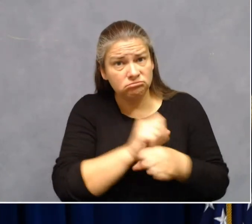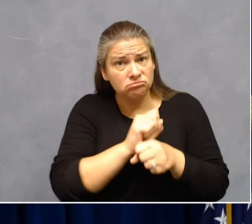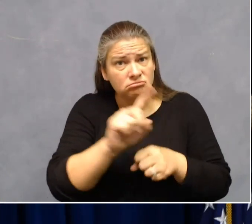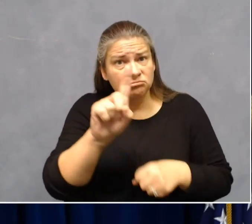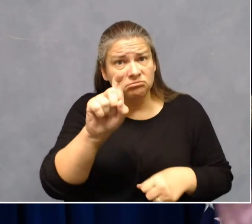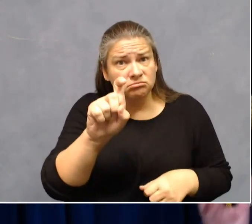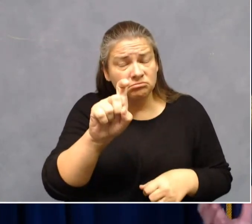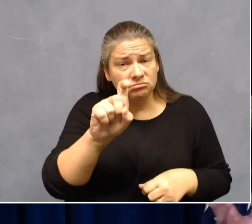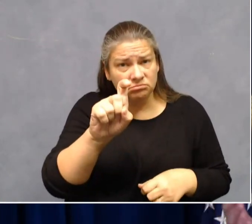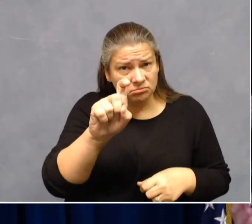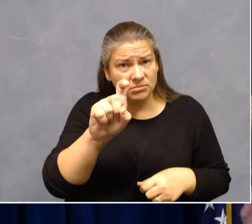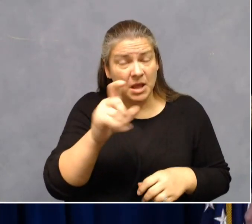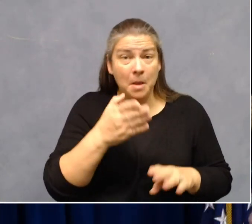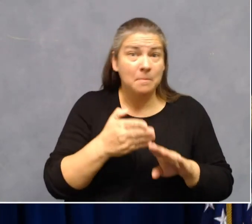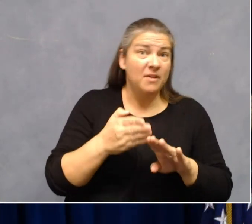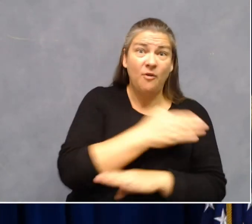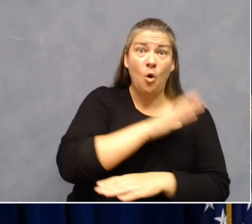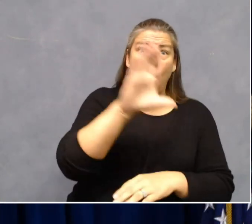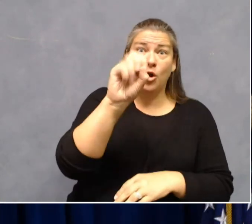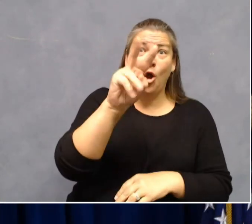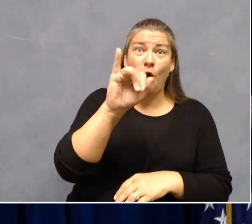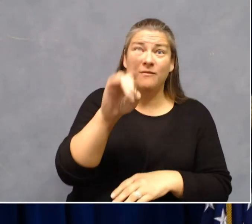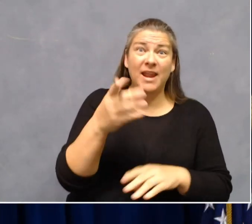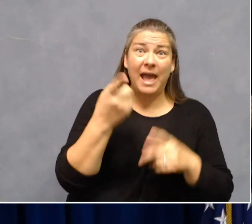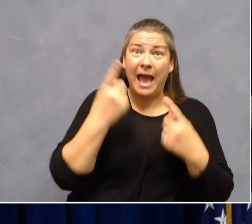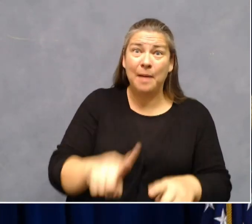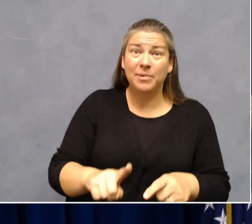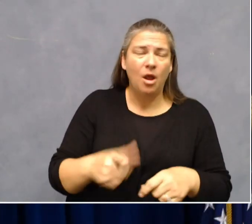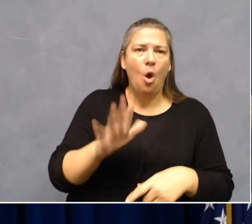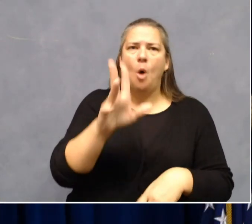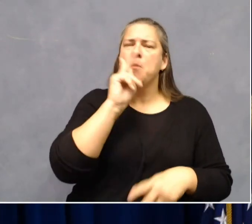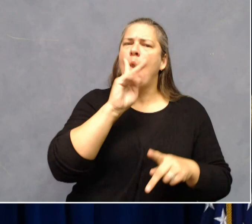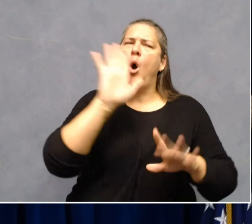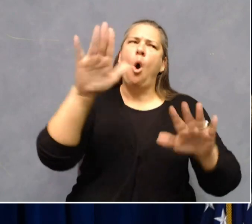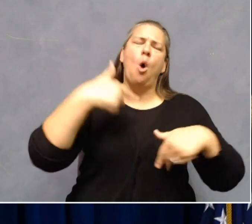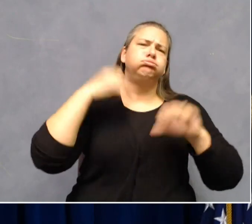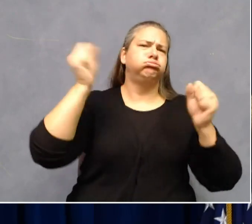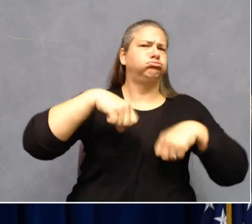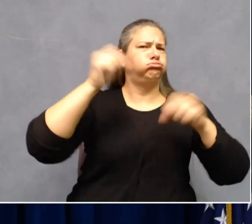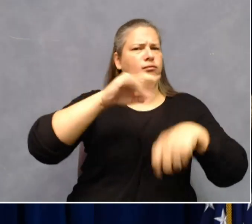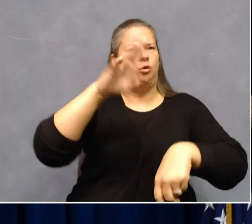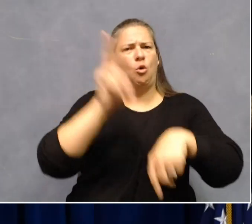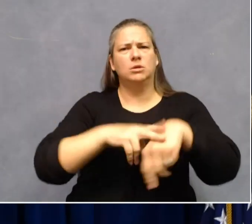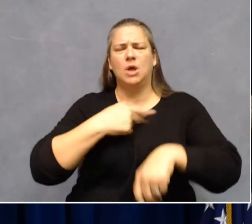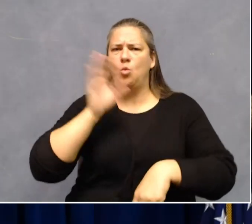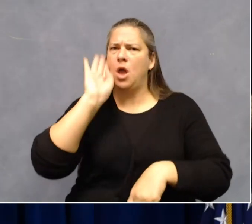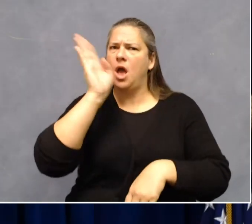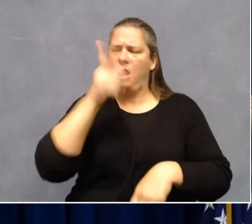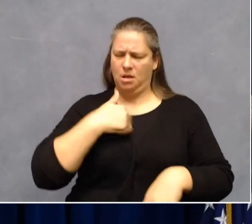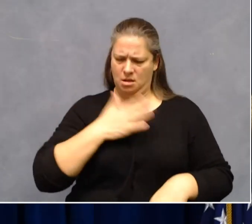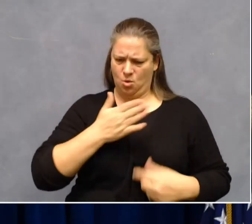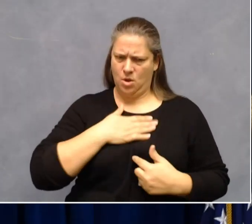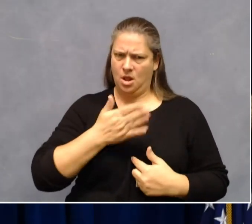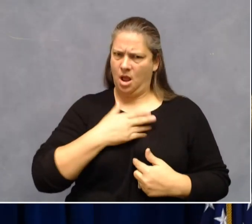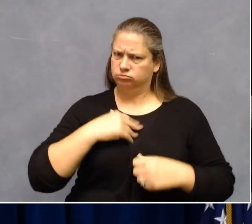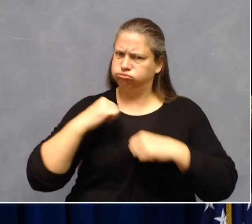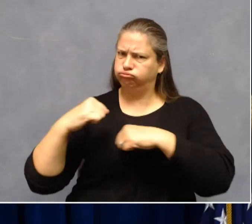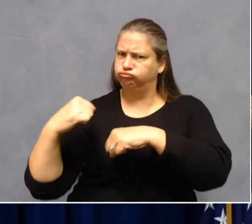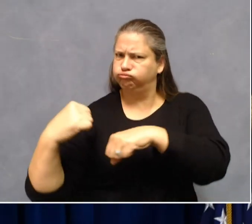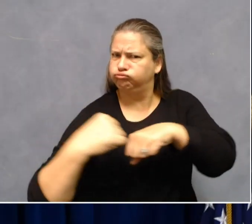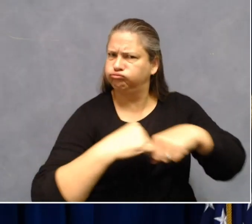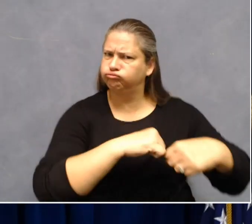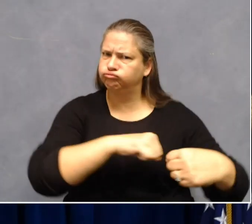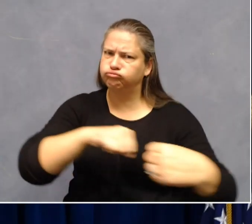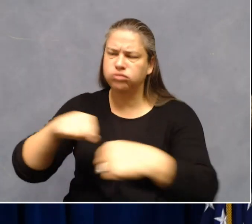before COVID, we would have said, oh my goodness, I'm willing to do a whole lot of things. I'm probably willing to sacrifice part of my own health. I'm